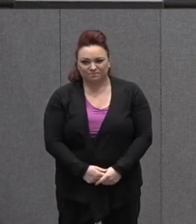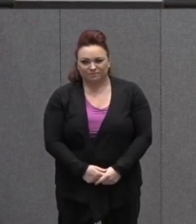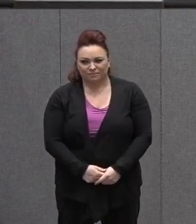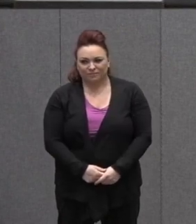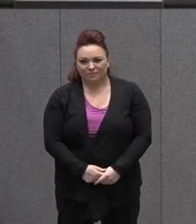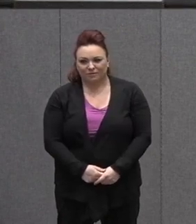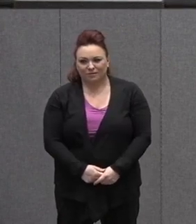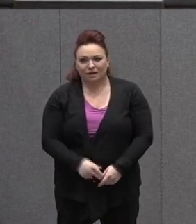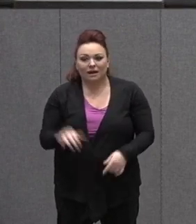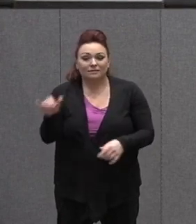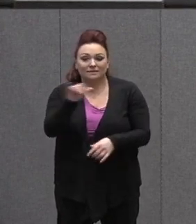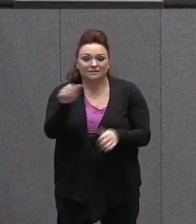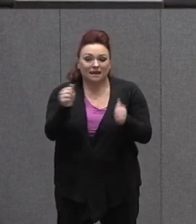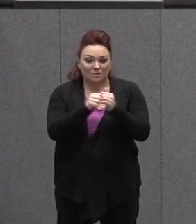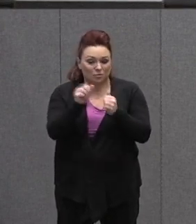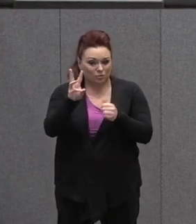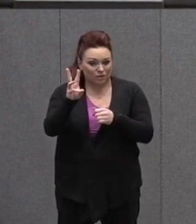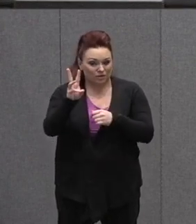And neither was William.